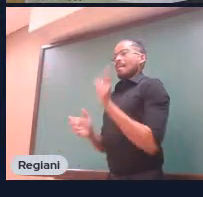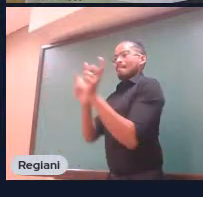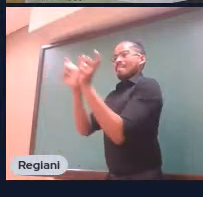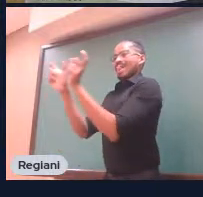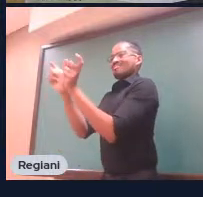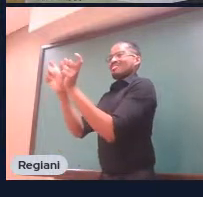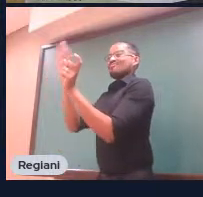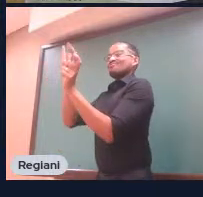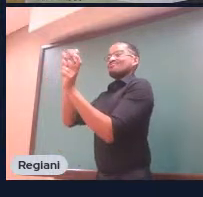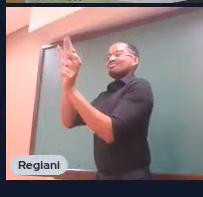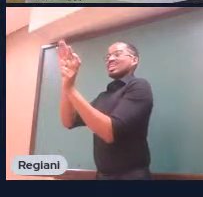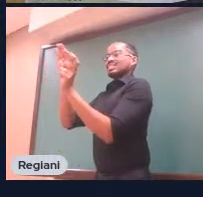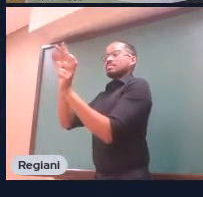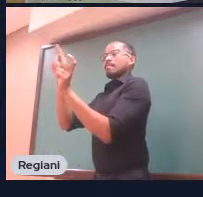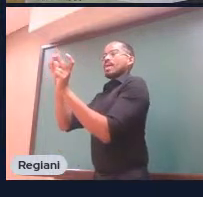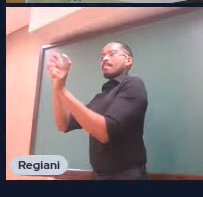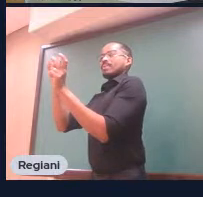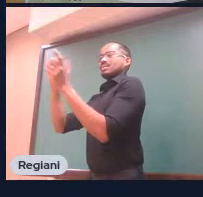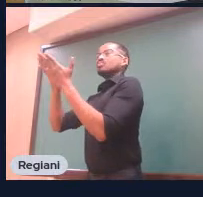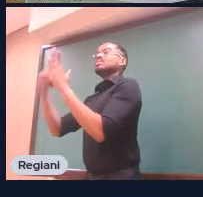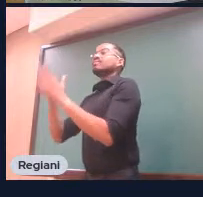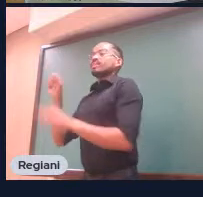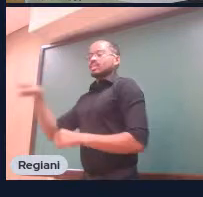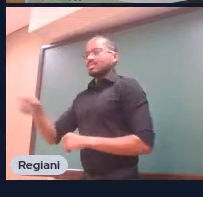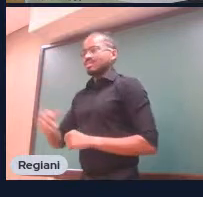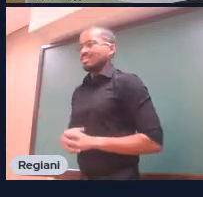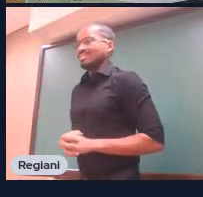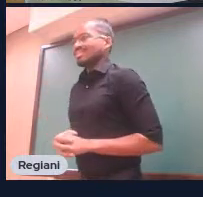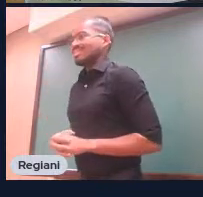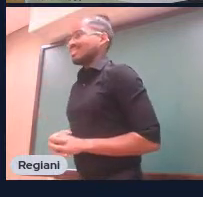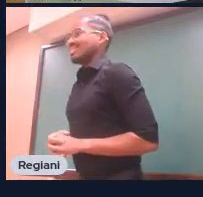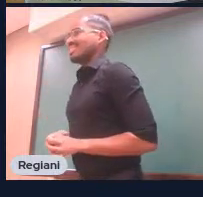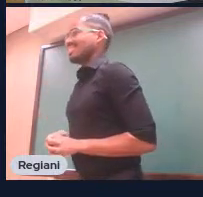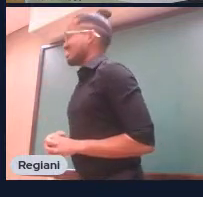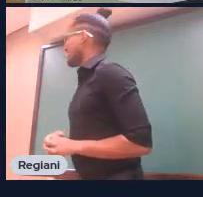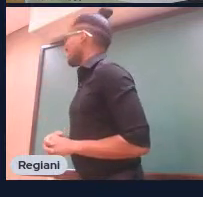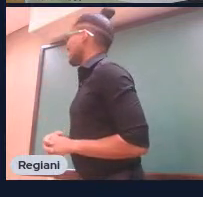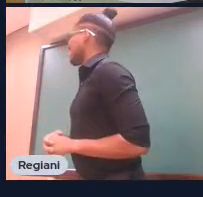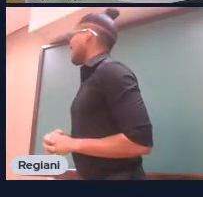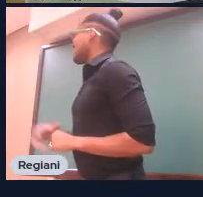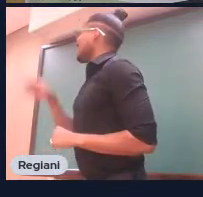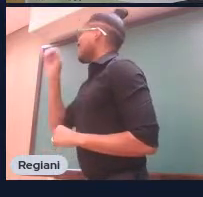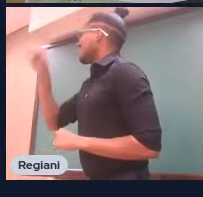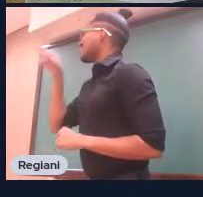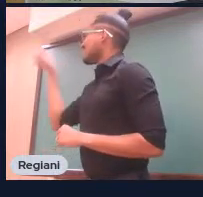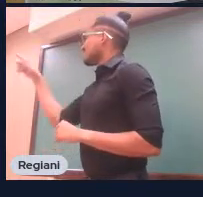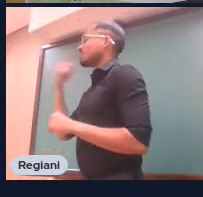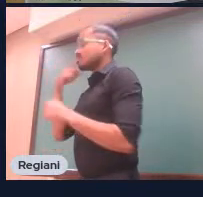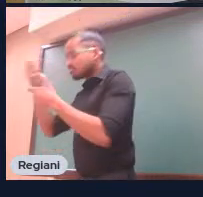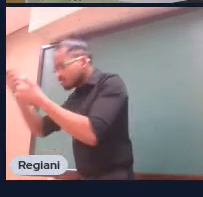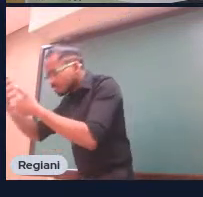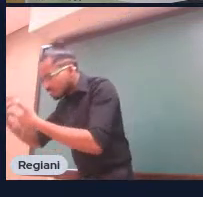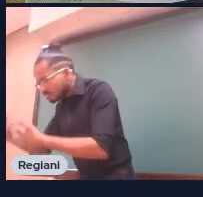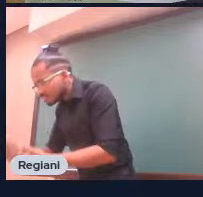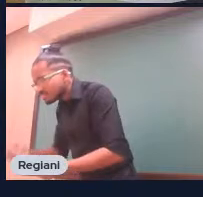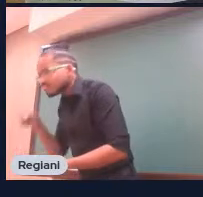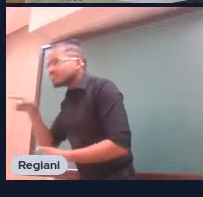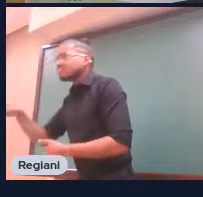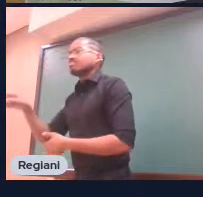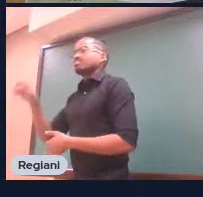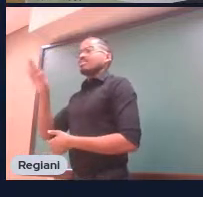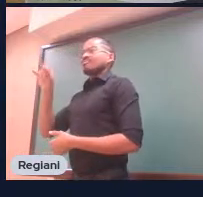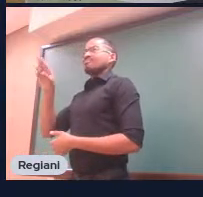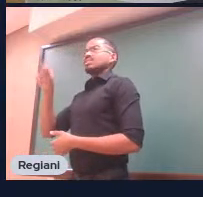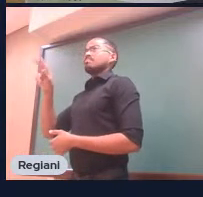And what is the problem with them? Last week, the first papers from a collaboration between so-and-so. That's nothing to do with